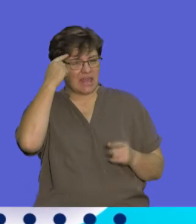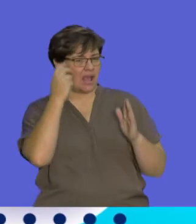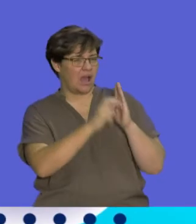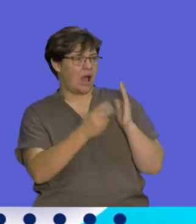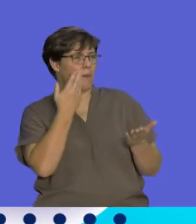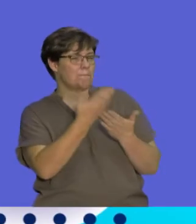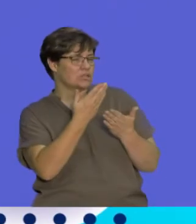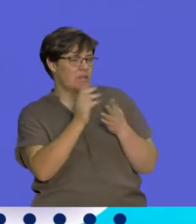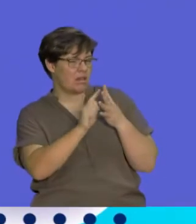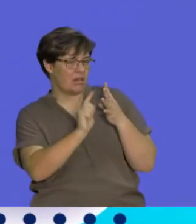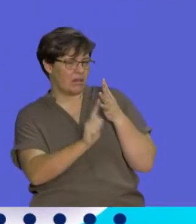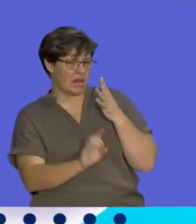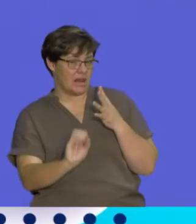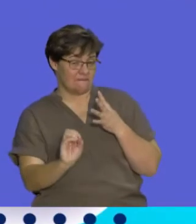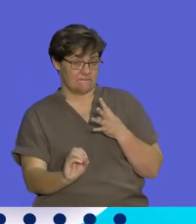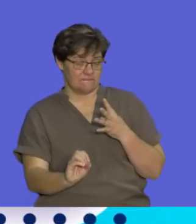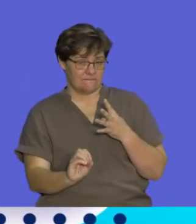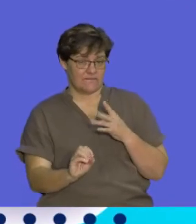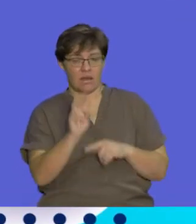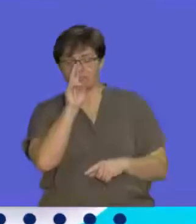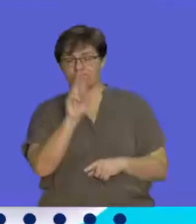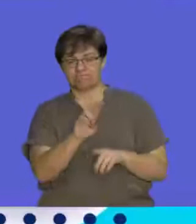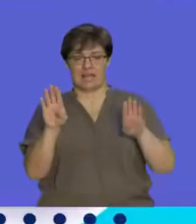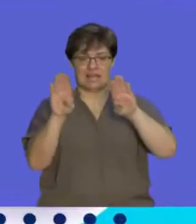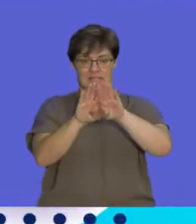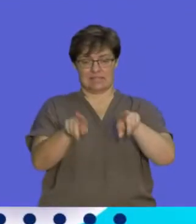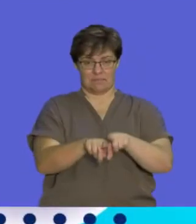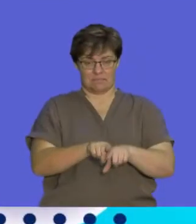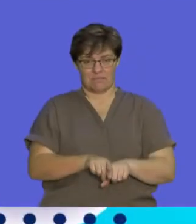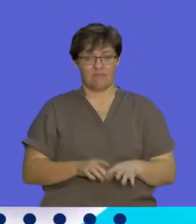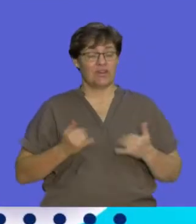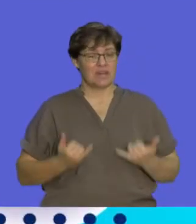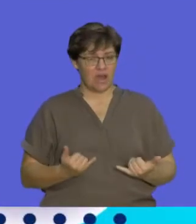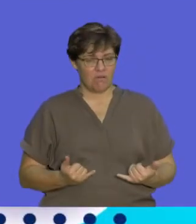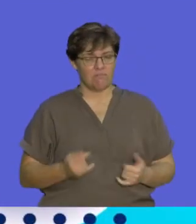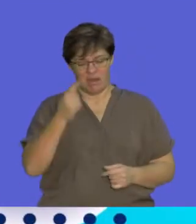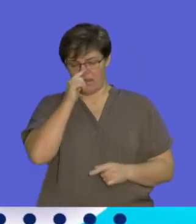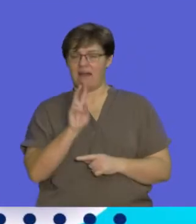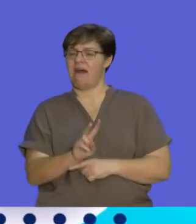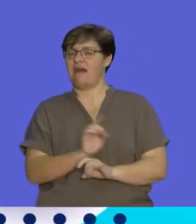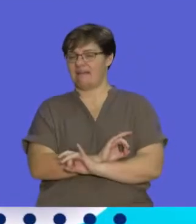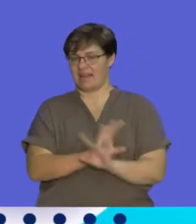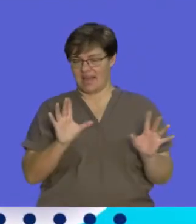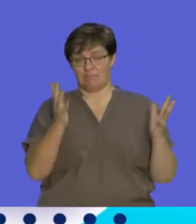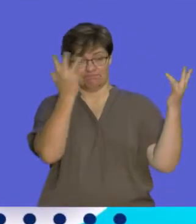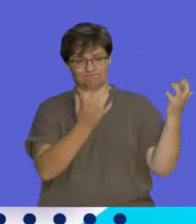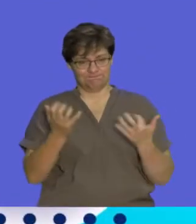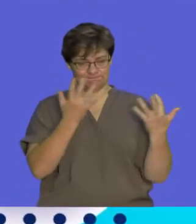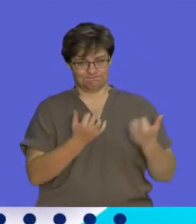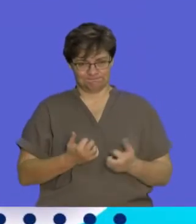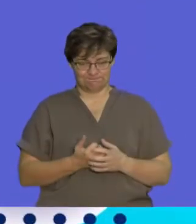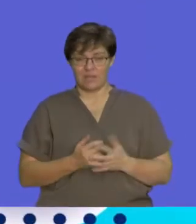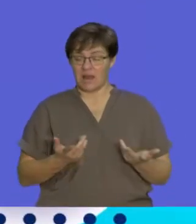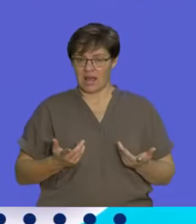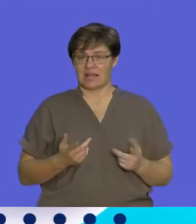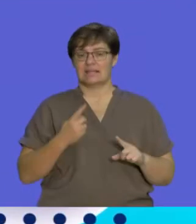possibilities and then look at the intersection as well. But for the moment, I think you can see that we've calculated it by multiplying